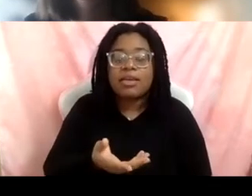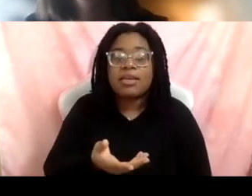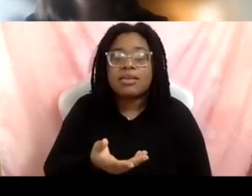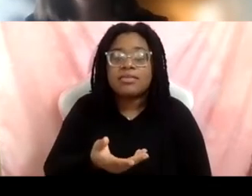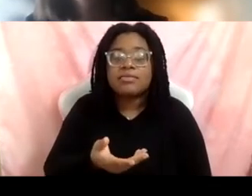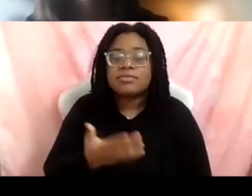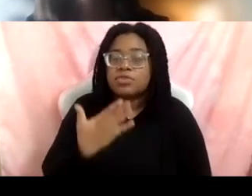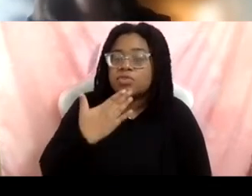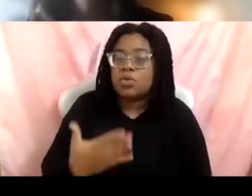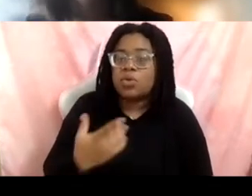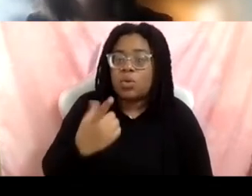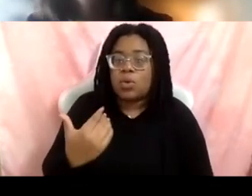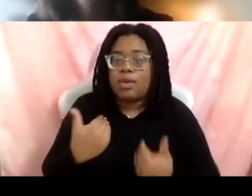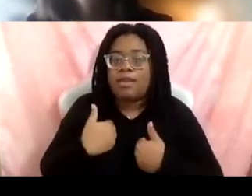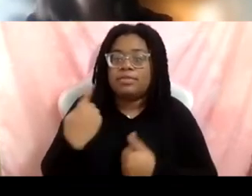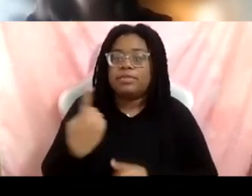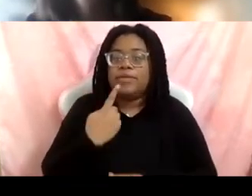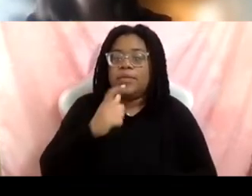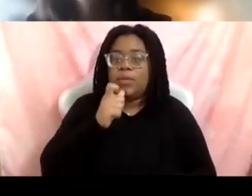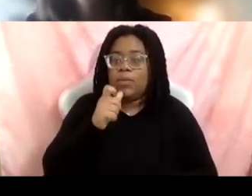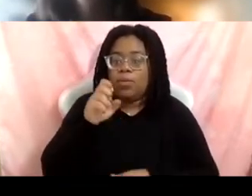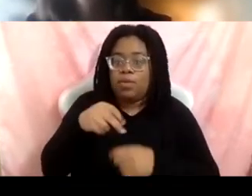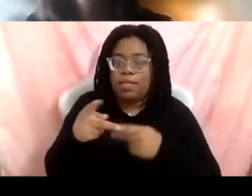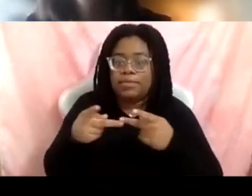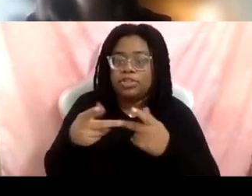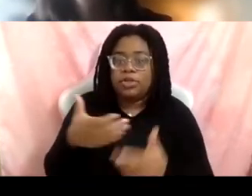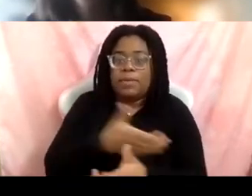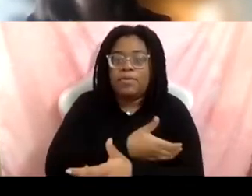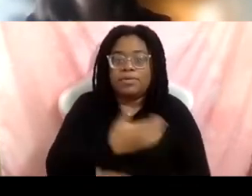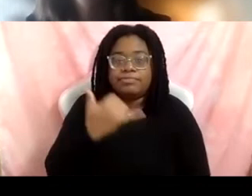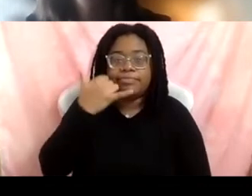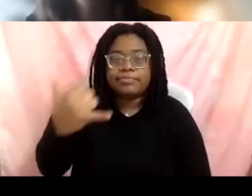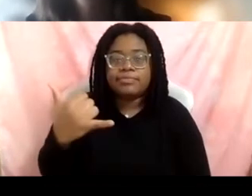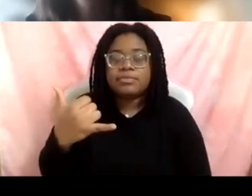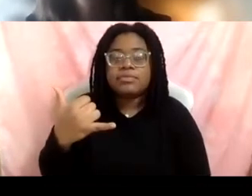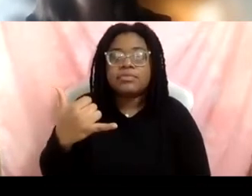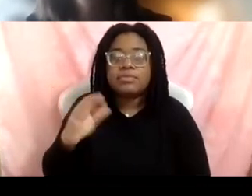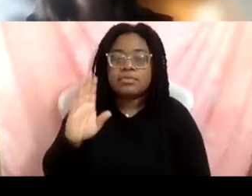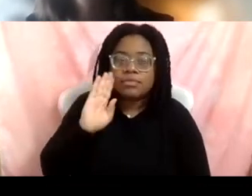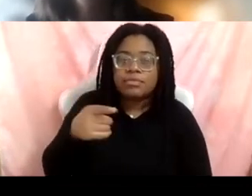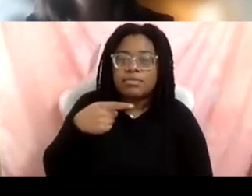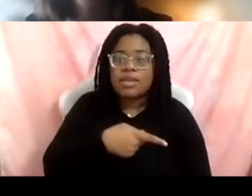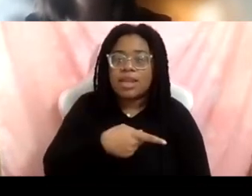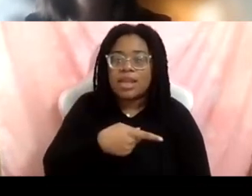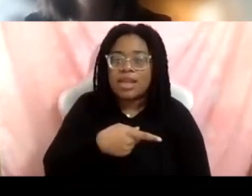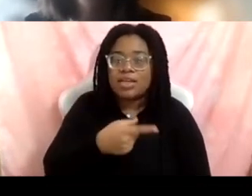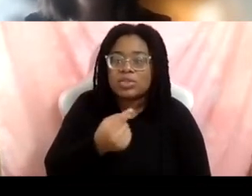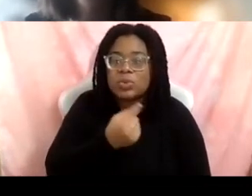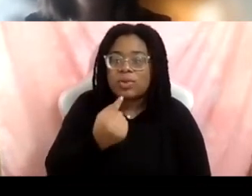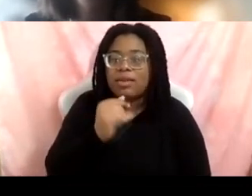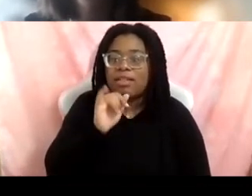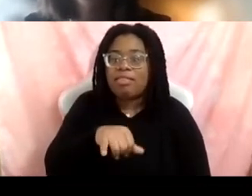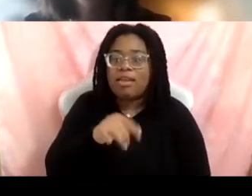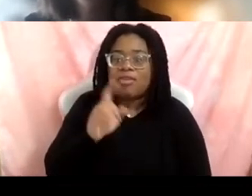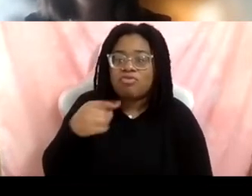it's good that you can have somebody who's in a position of power to make a phone call to say, look, he's doing this borderline